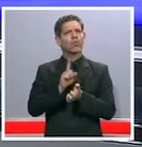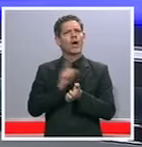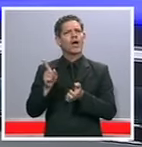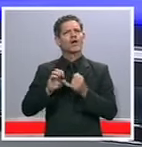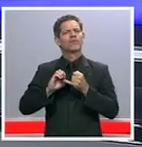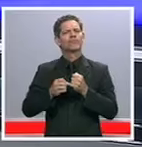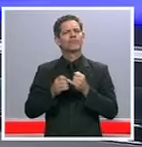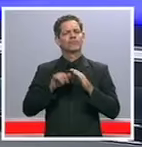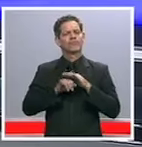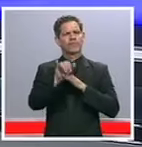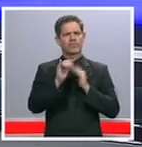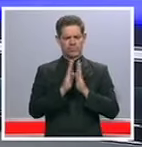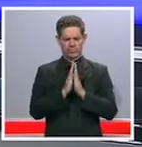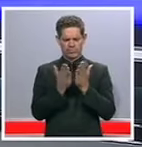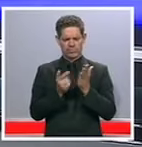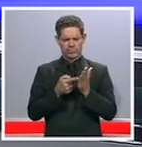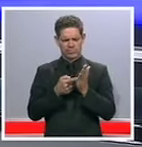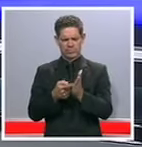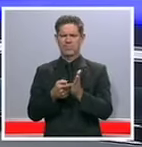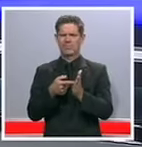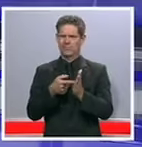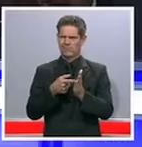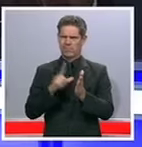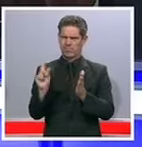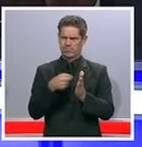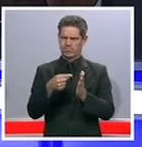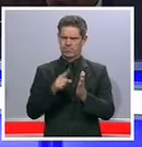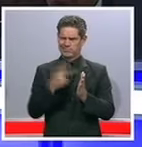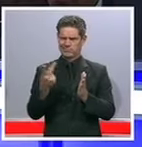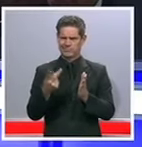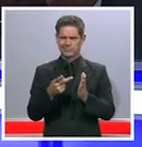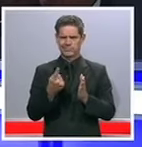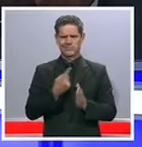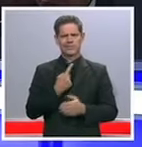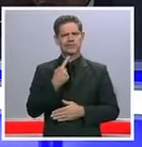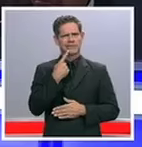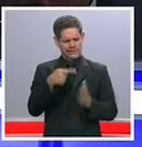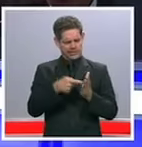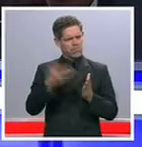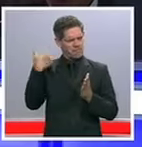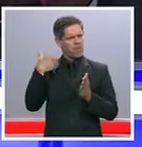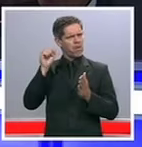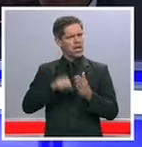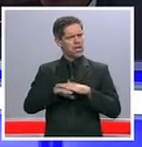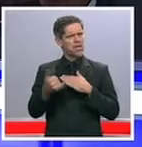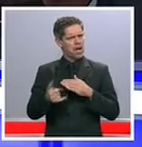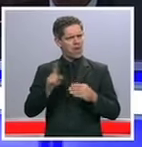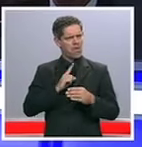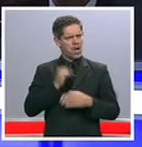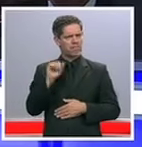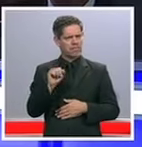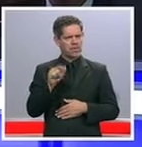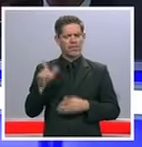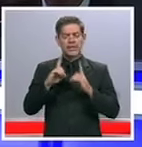to present a world passport to immigration authorities. The rap artist claims he has used it before with no problems, but the Department of Home